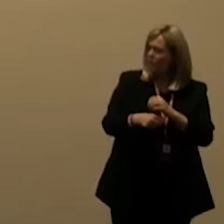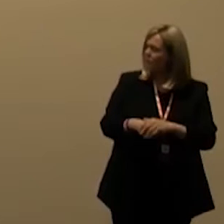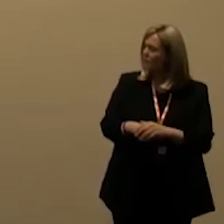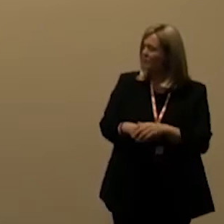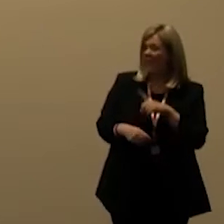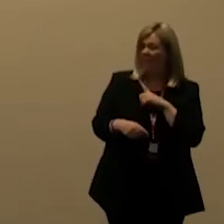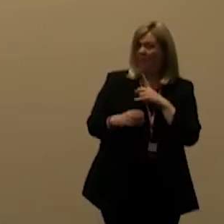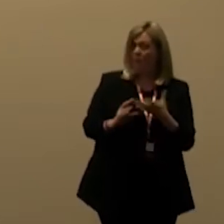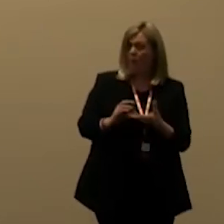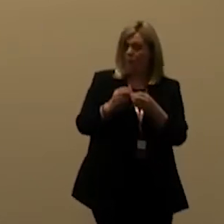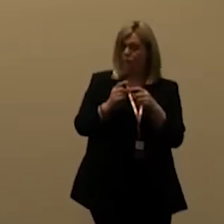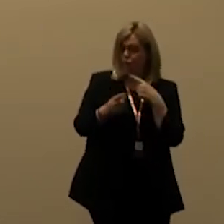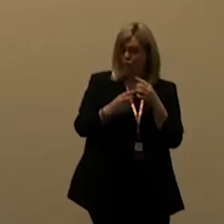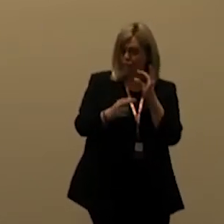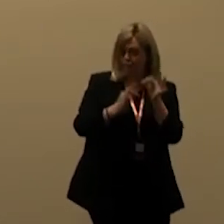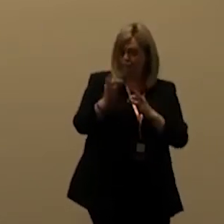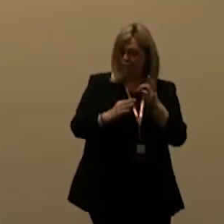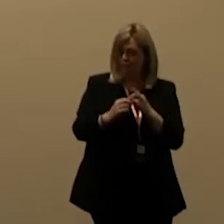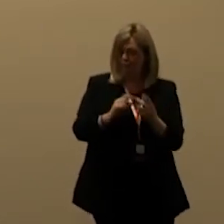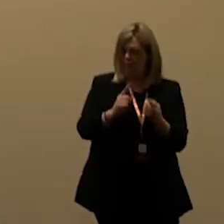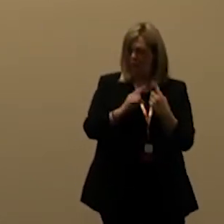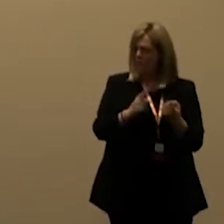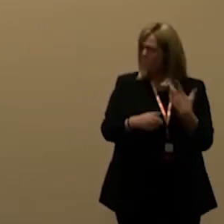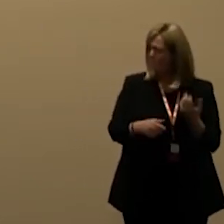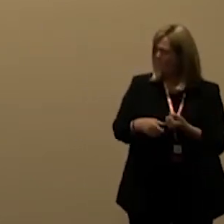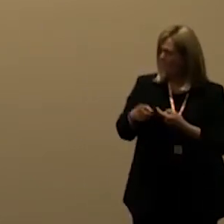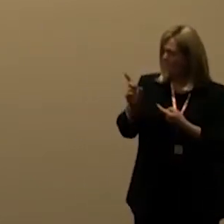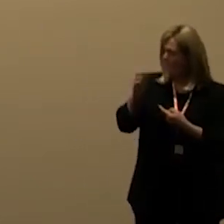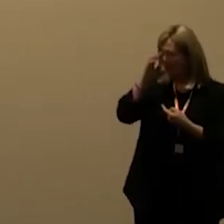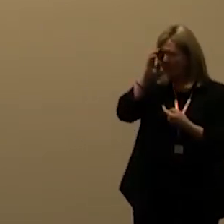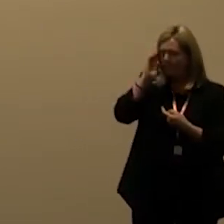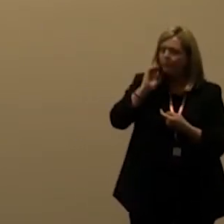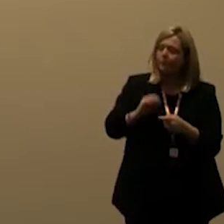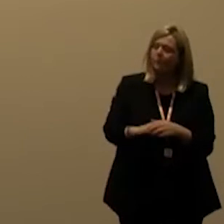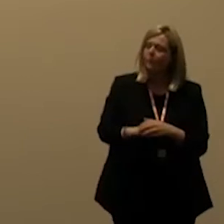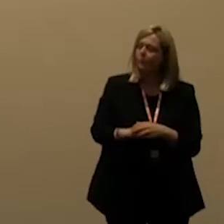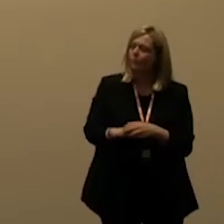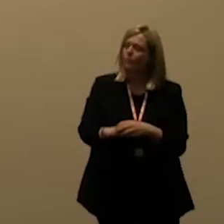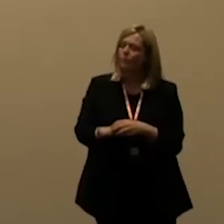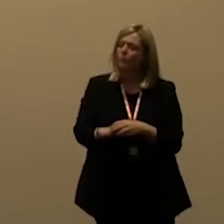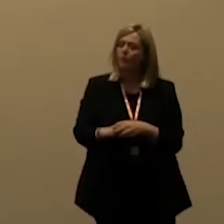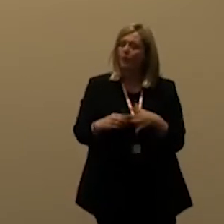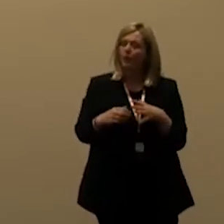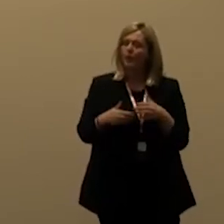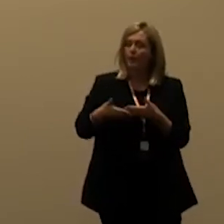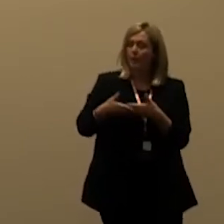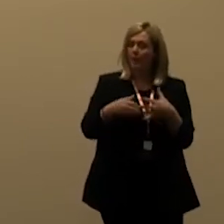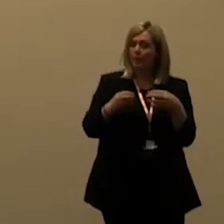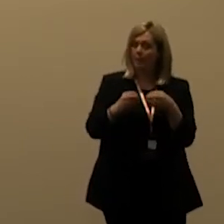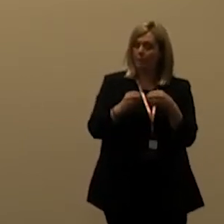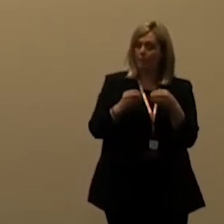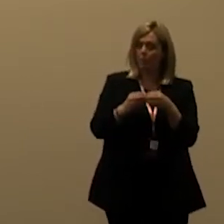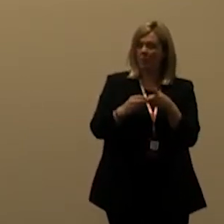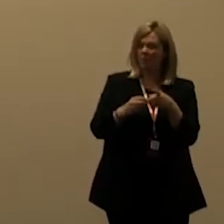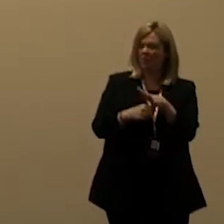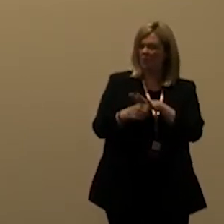our questionnaire, and we got some of these answers. Absolutely. And for the baby boomers, it was social media pressures. Of course,